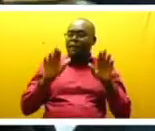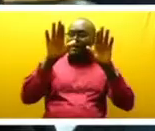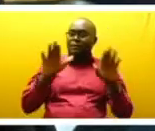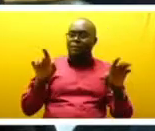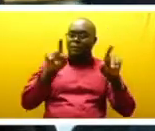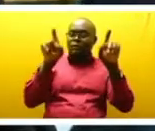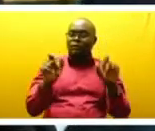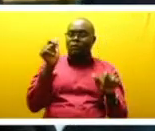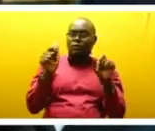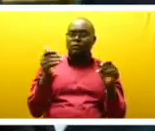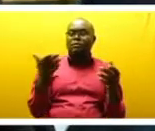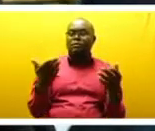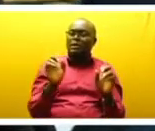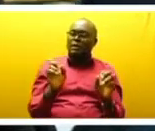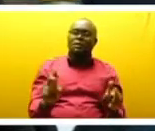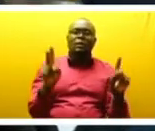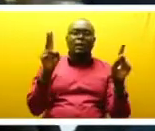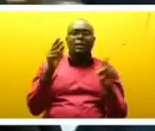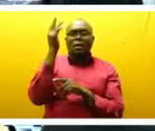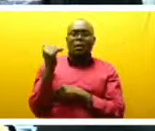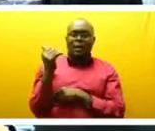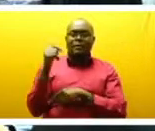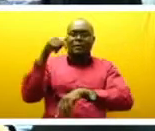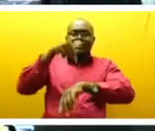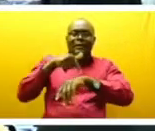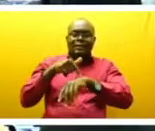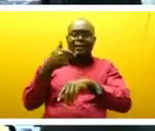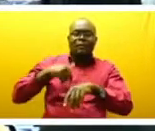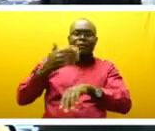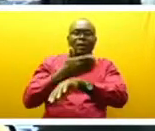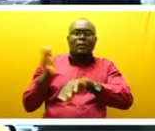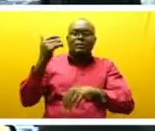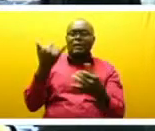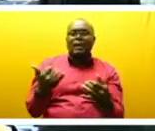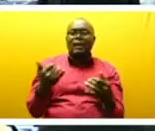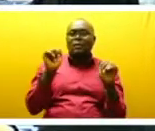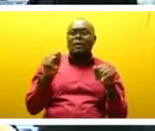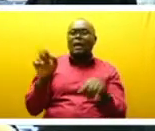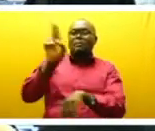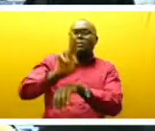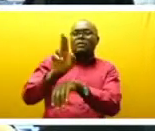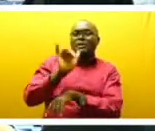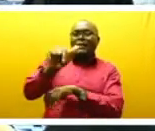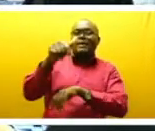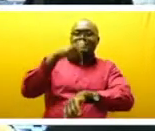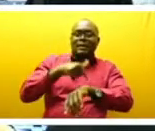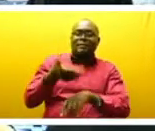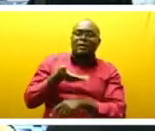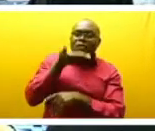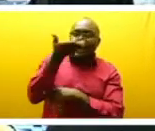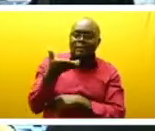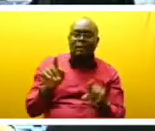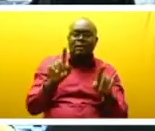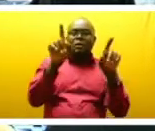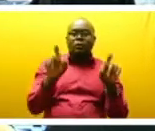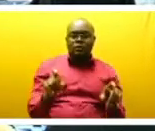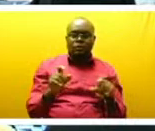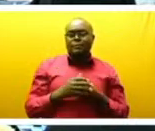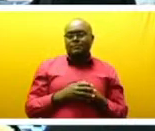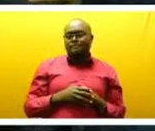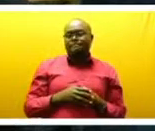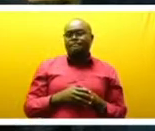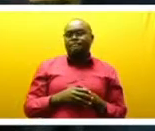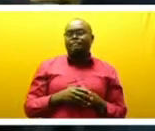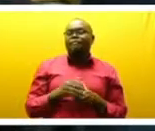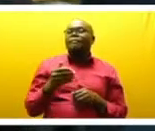just... It's all right, because even the time we are wasting now, you could 30 be minutes. answering. Yeah, so in, Yes. in the We're 30 just